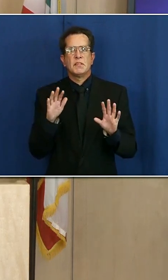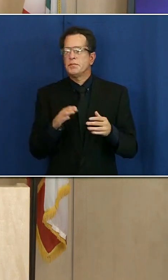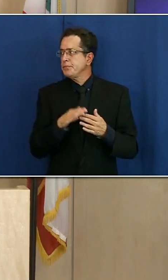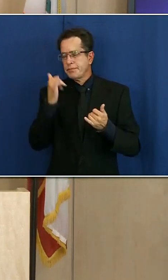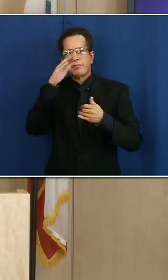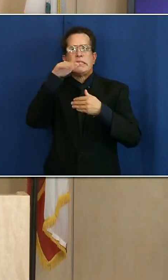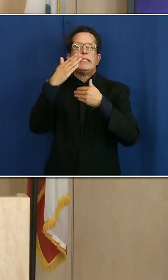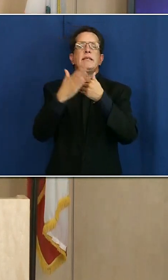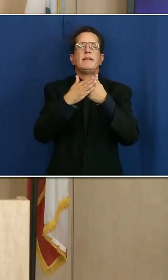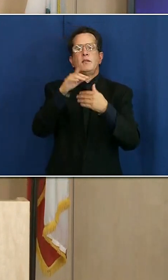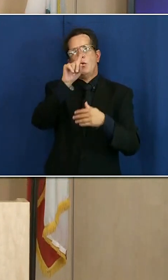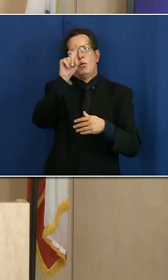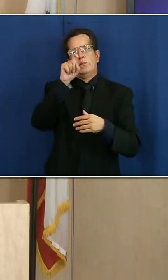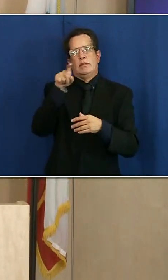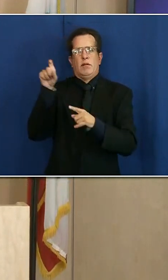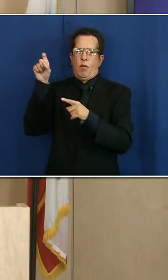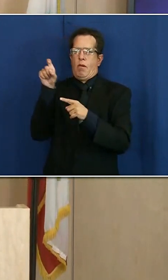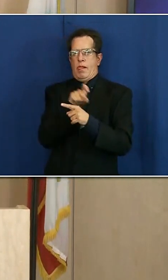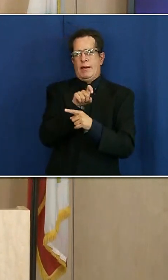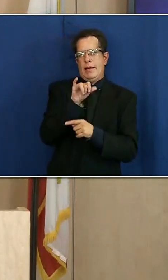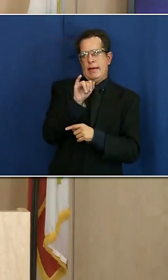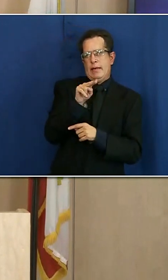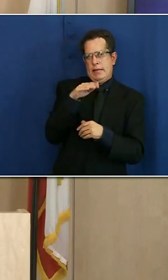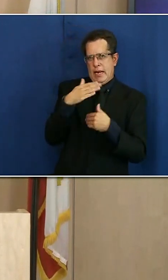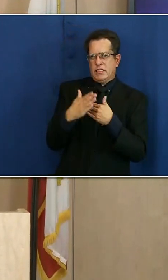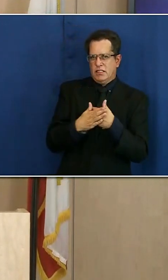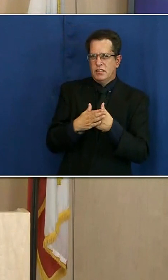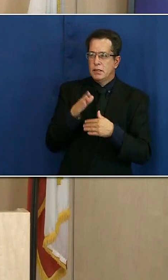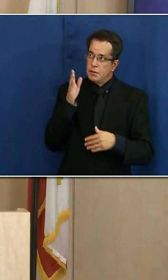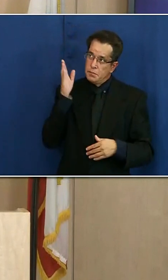Okay, we'll go to the next question.